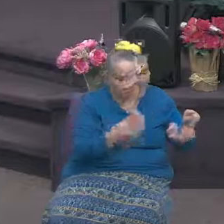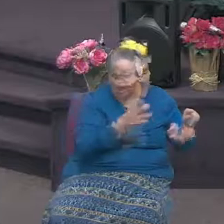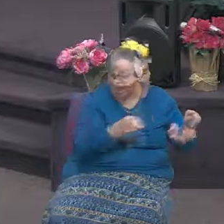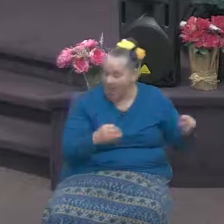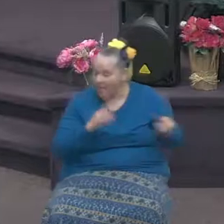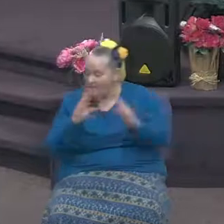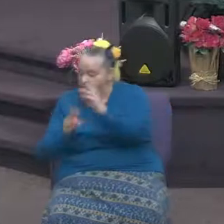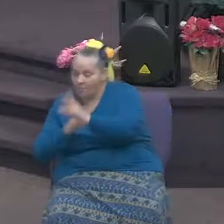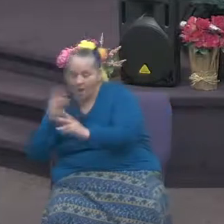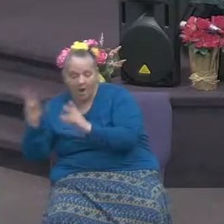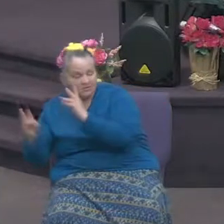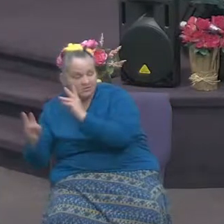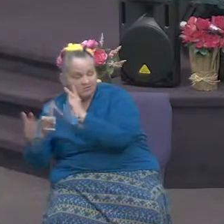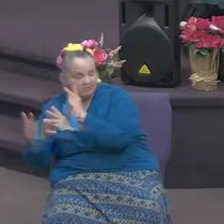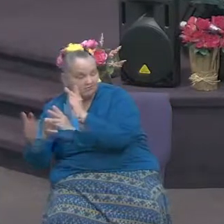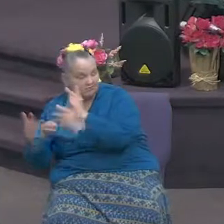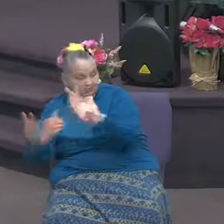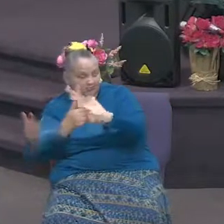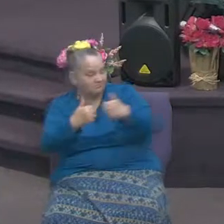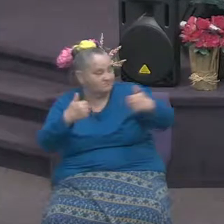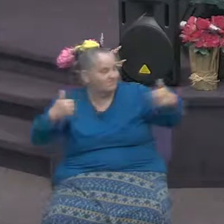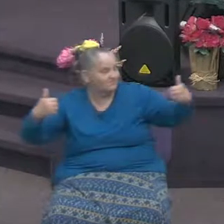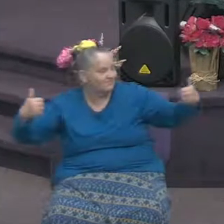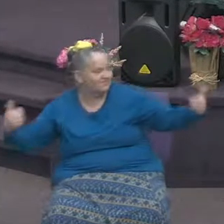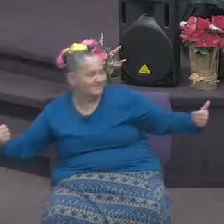and the world.